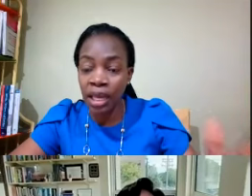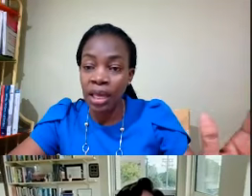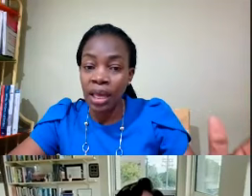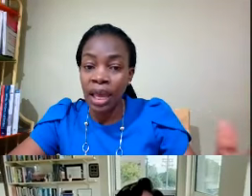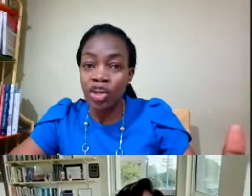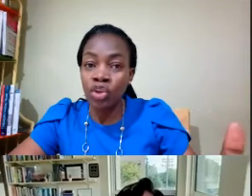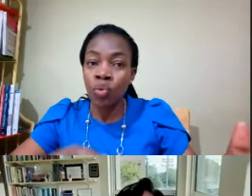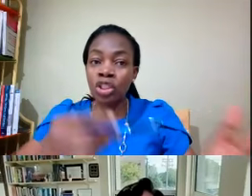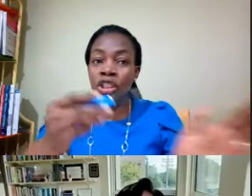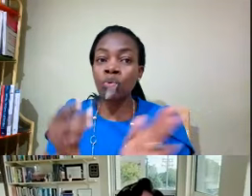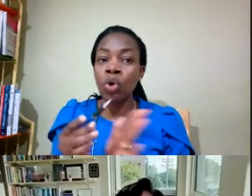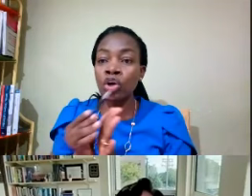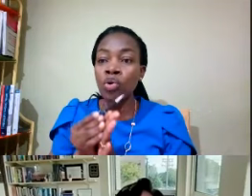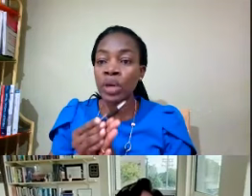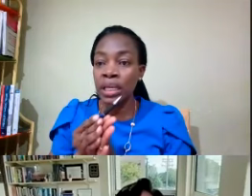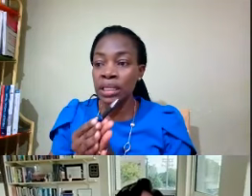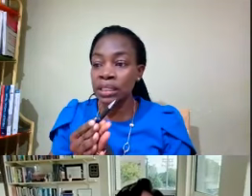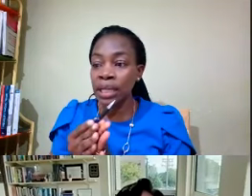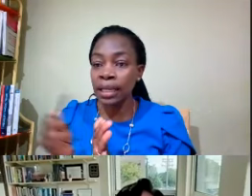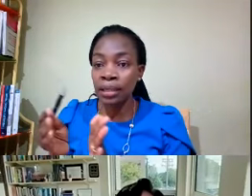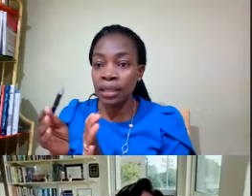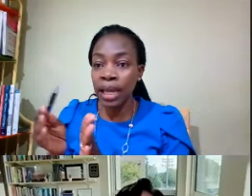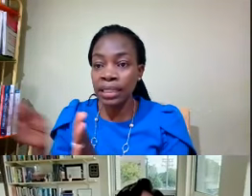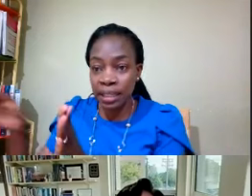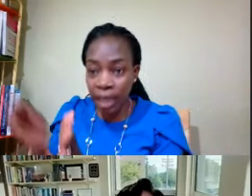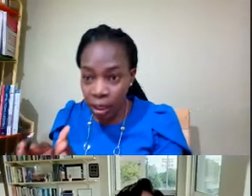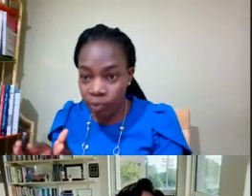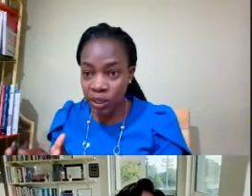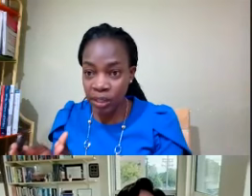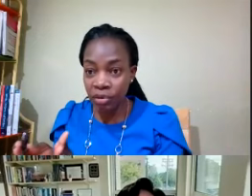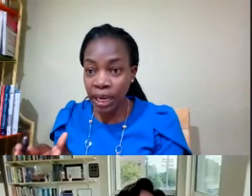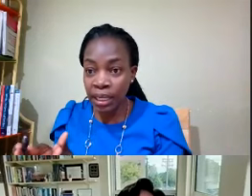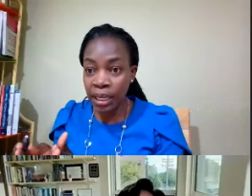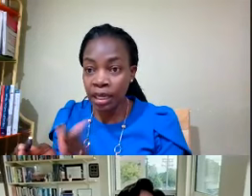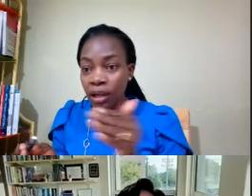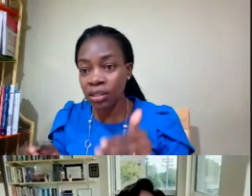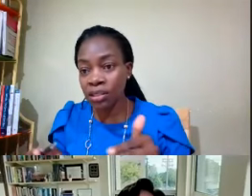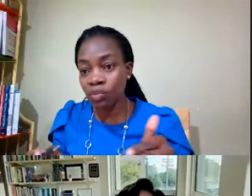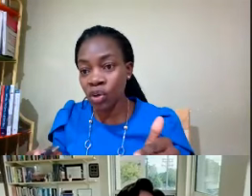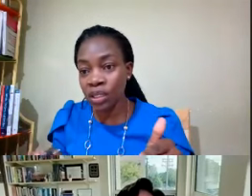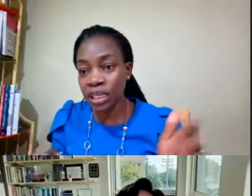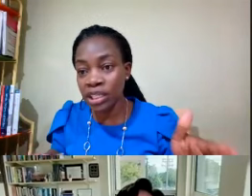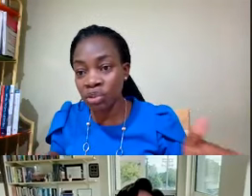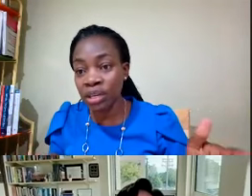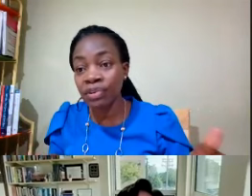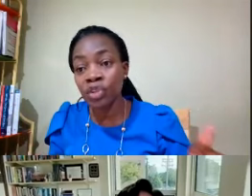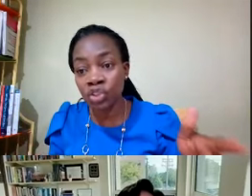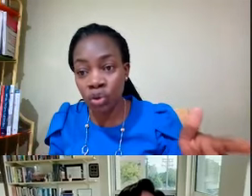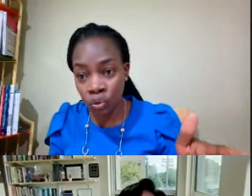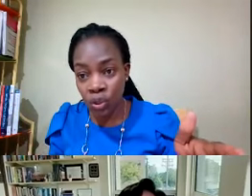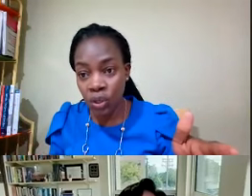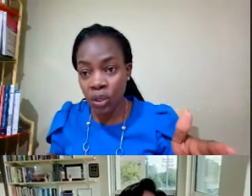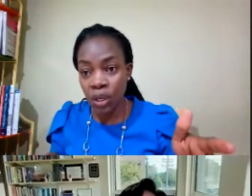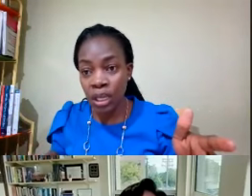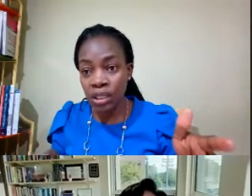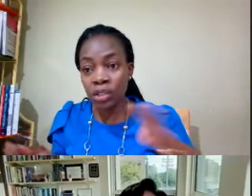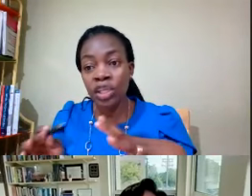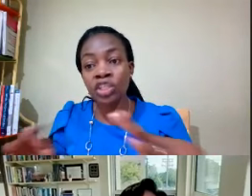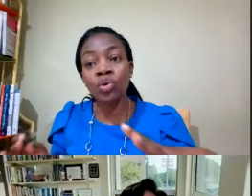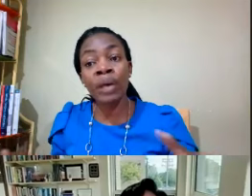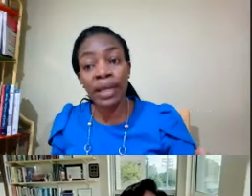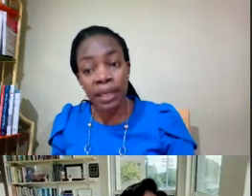understand. And you want someone who is an external person, right? Not someone necessarily from the school.